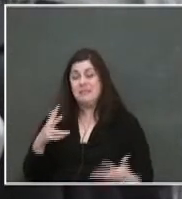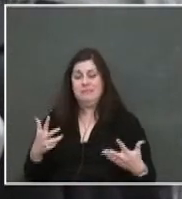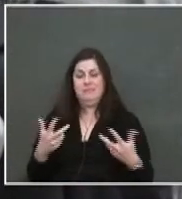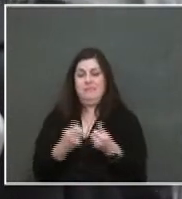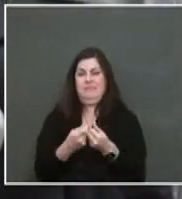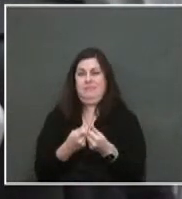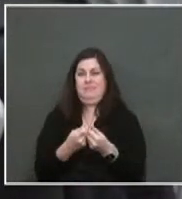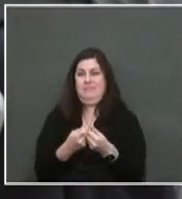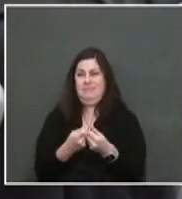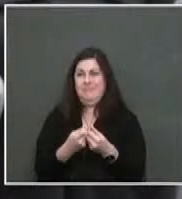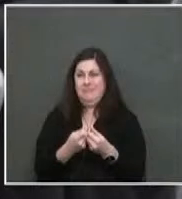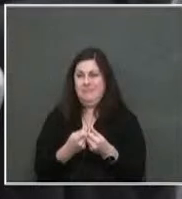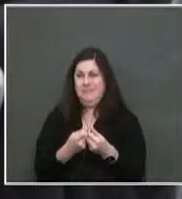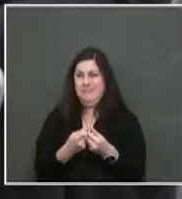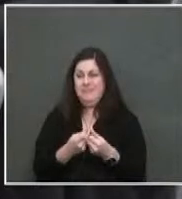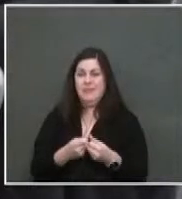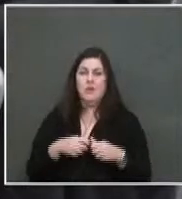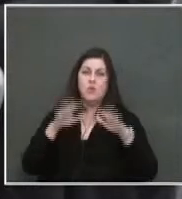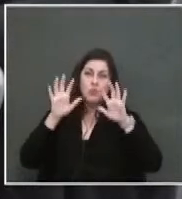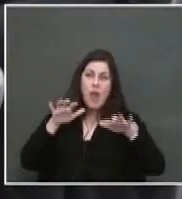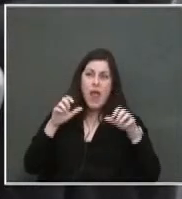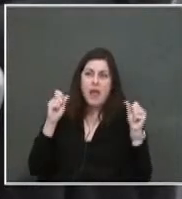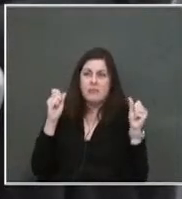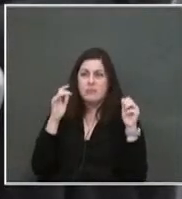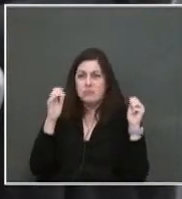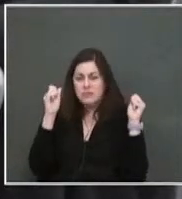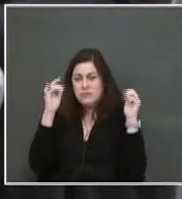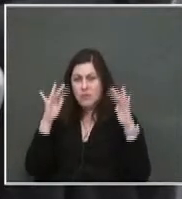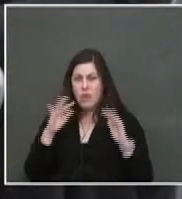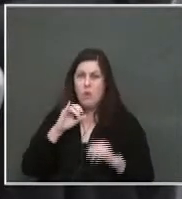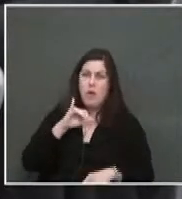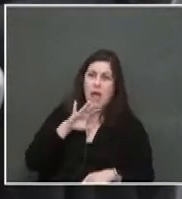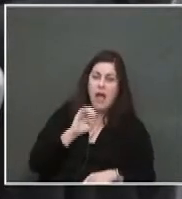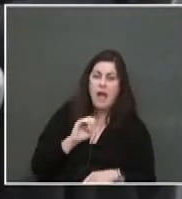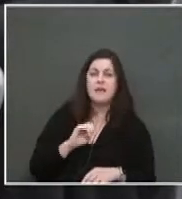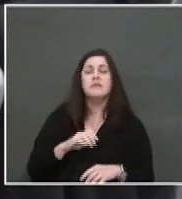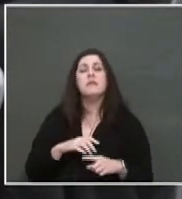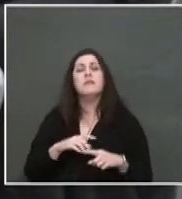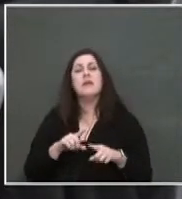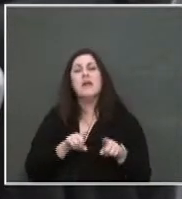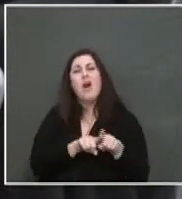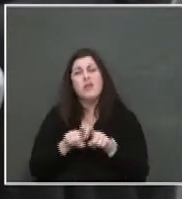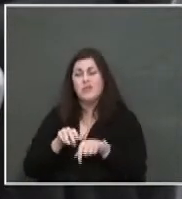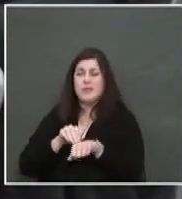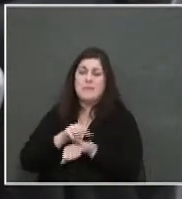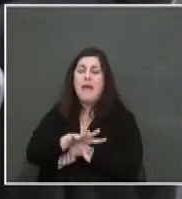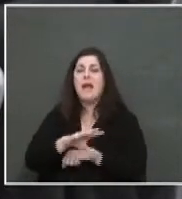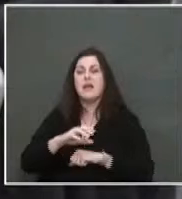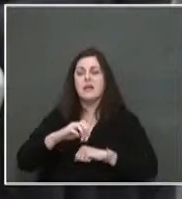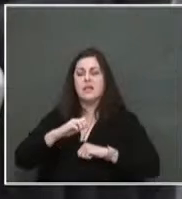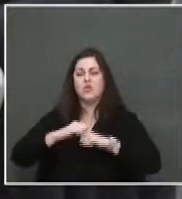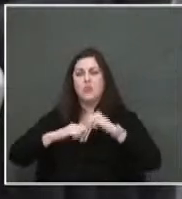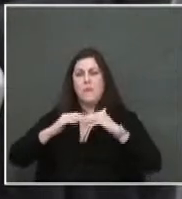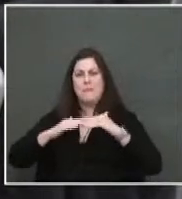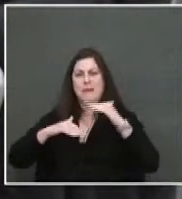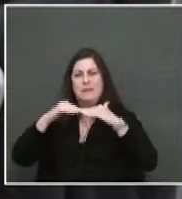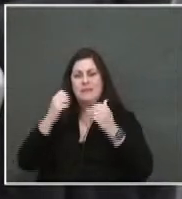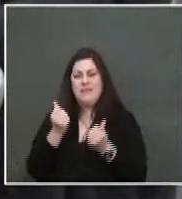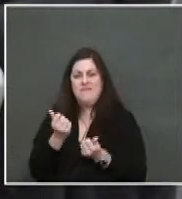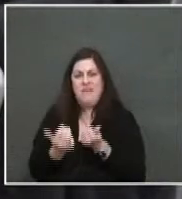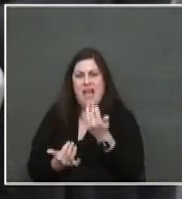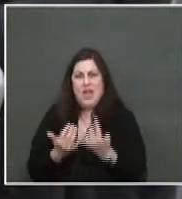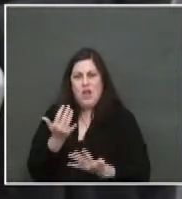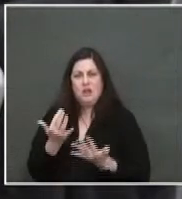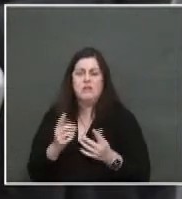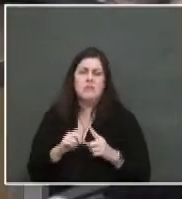collisions, and also structure fires. So that could have an impact, but there's several variables that we